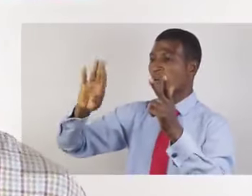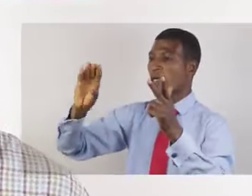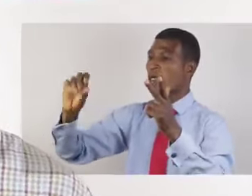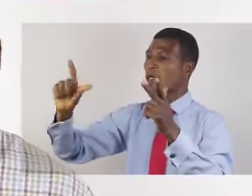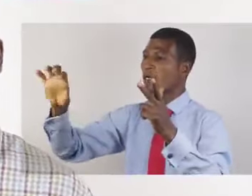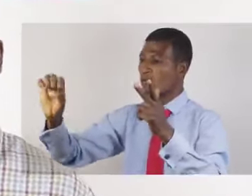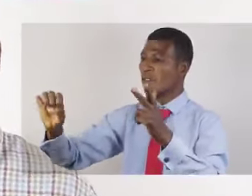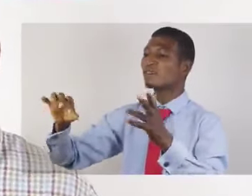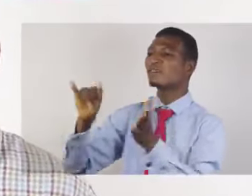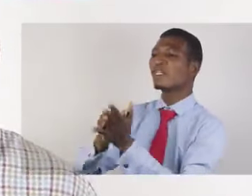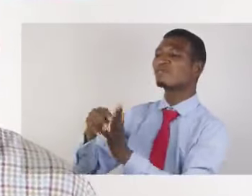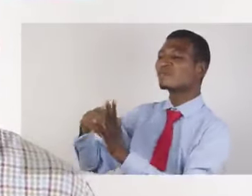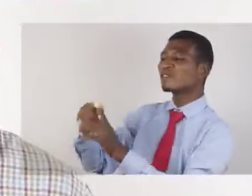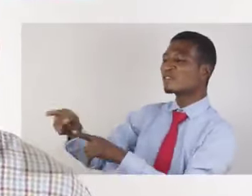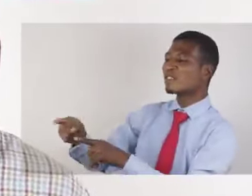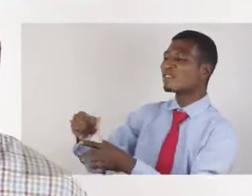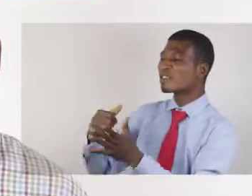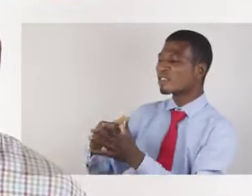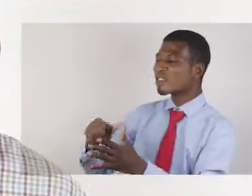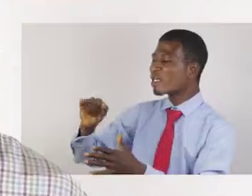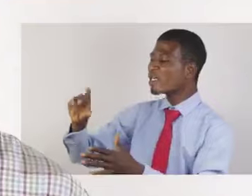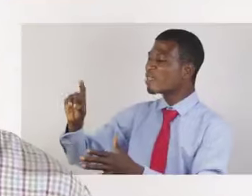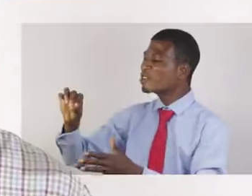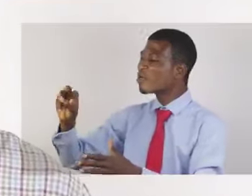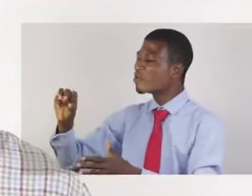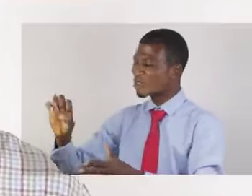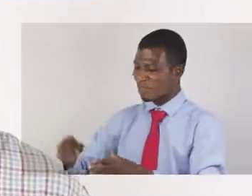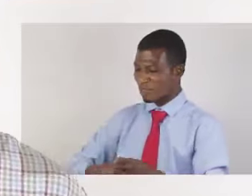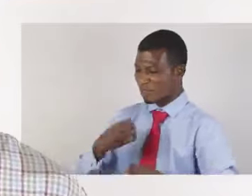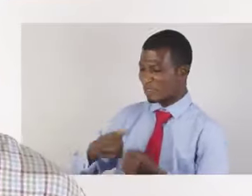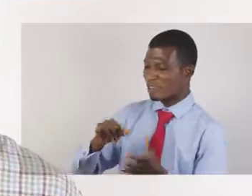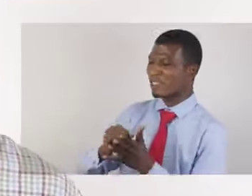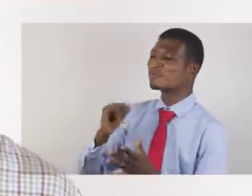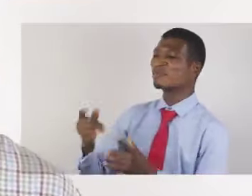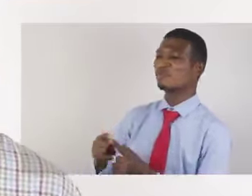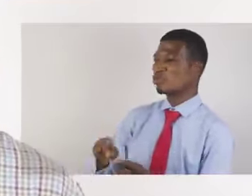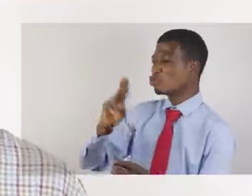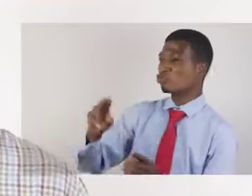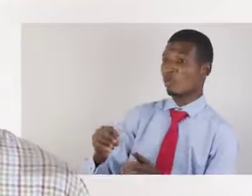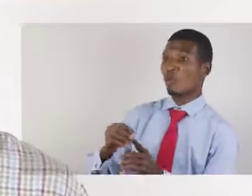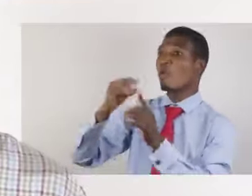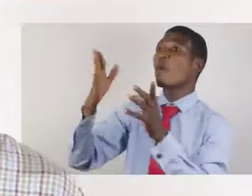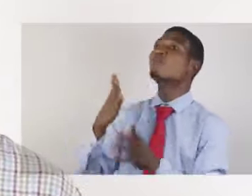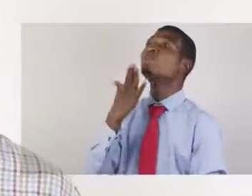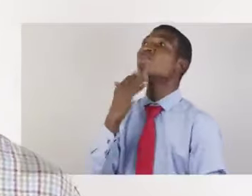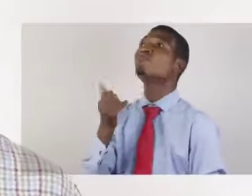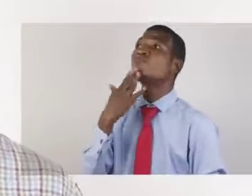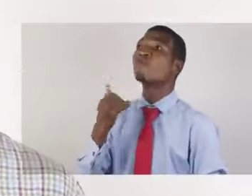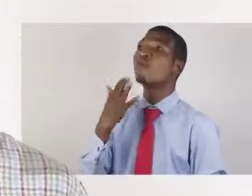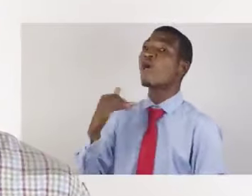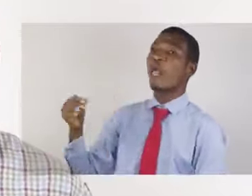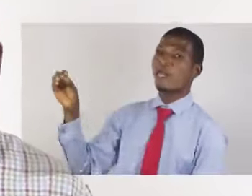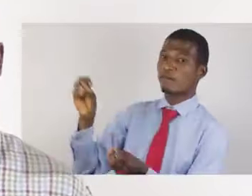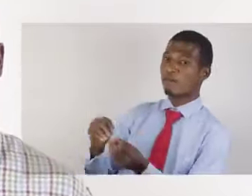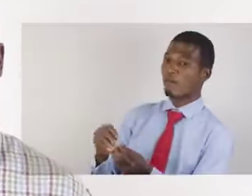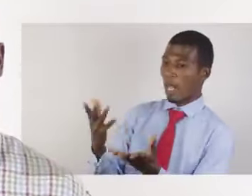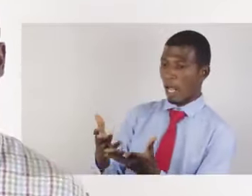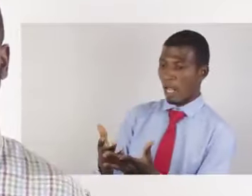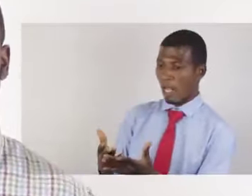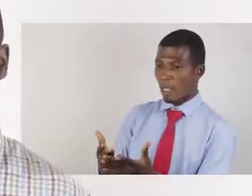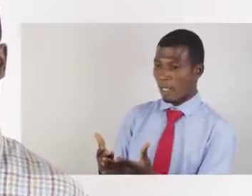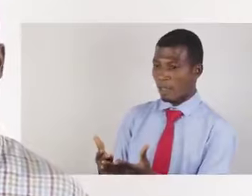number 3, we have hyperbole. Now, what is an hyperbole? An hyperbole is simply a figurative expression that